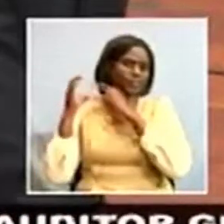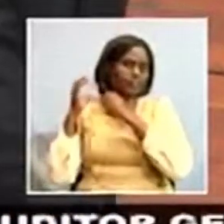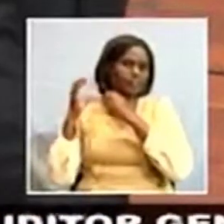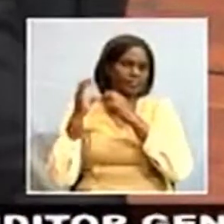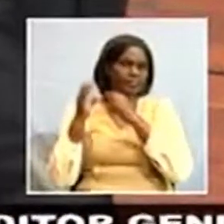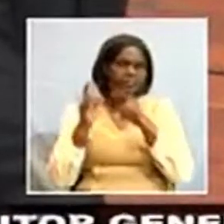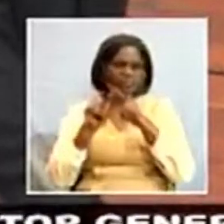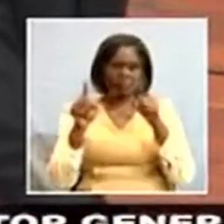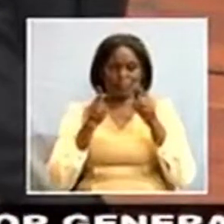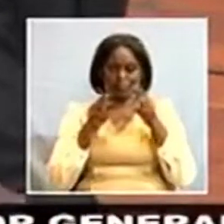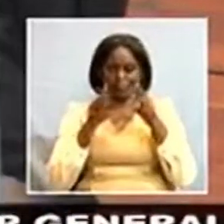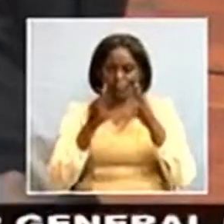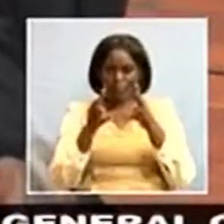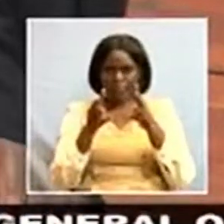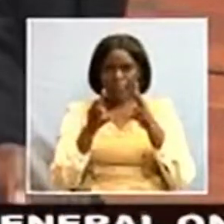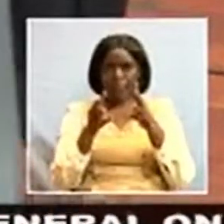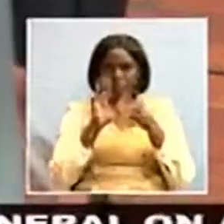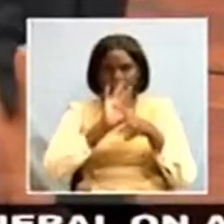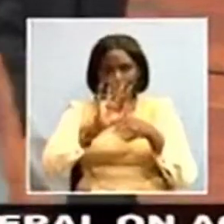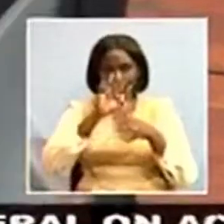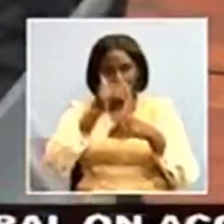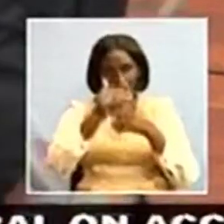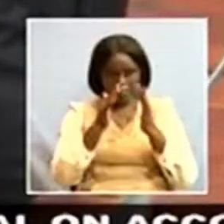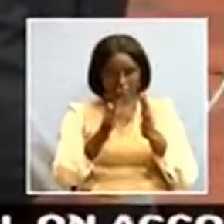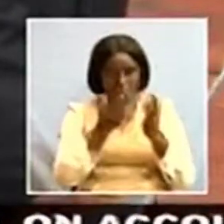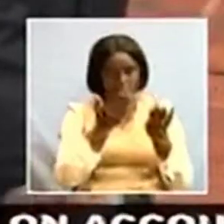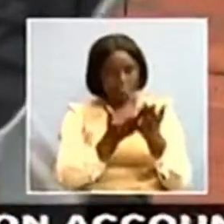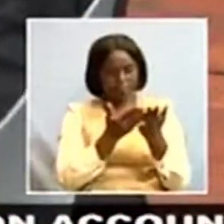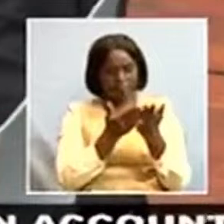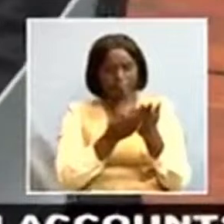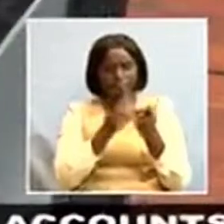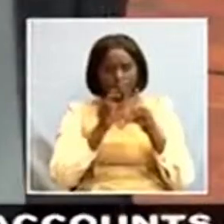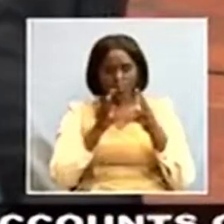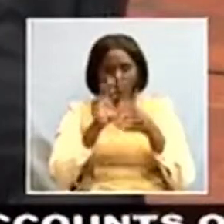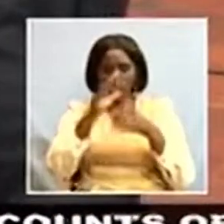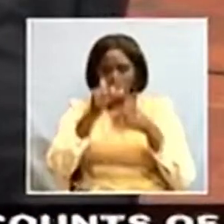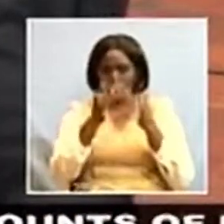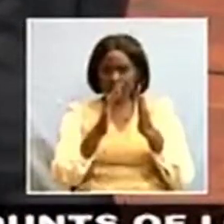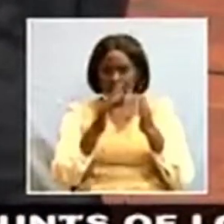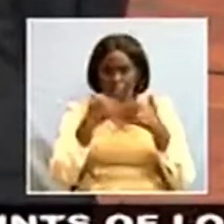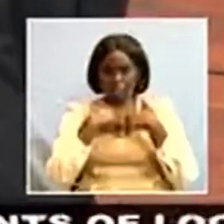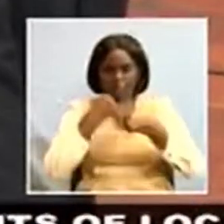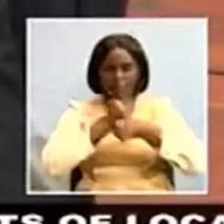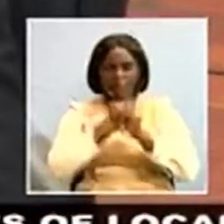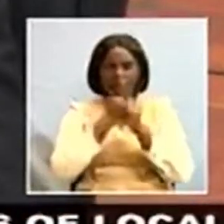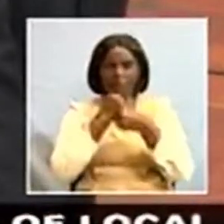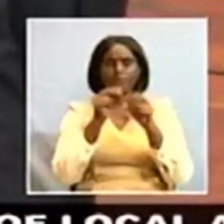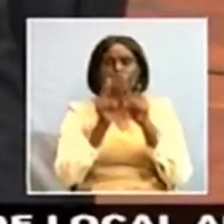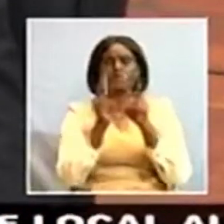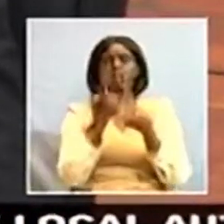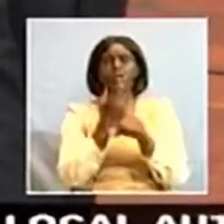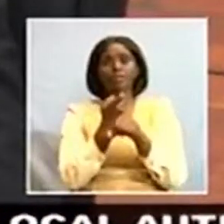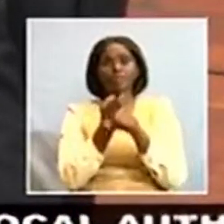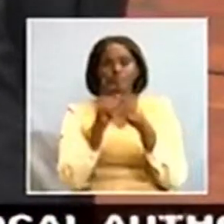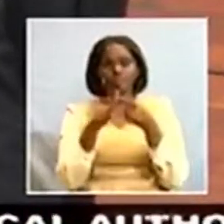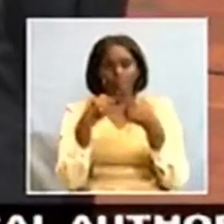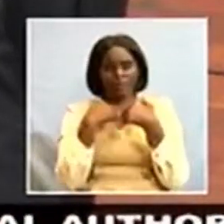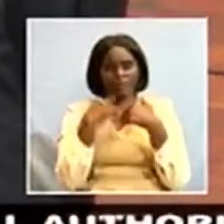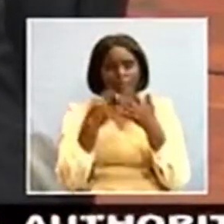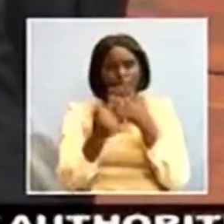But the way your box file here, it has been made, it's very difficult to get those